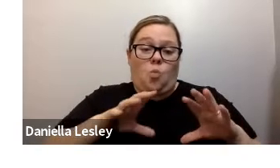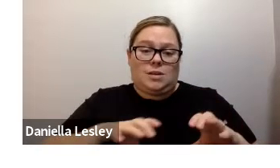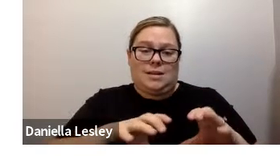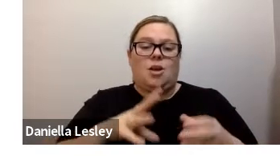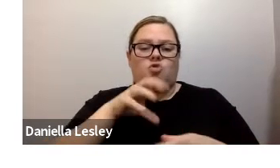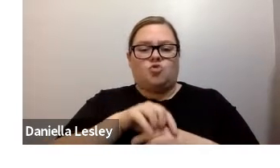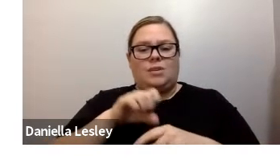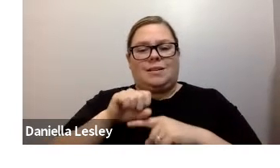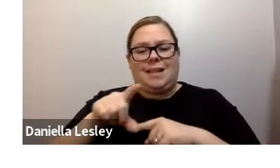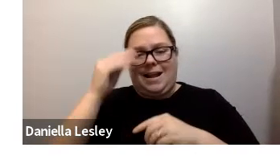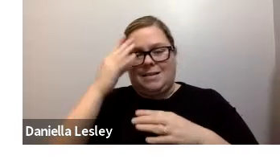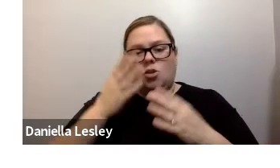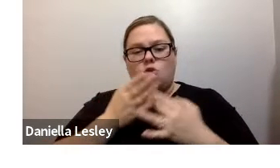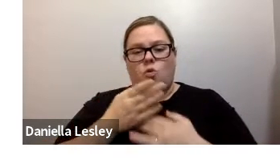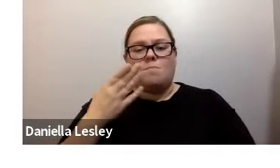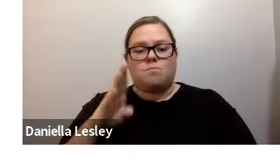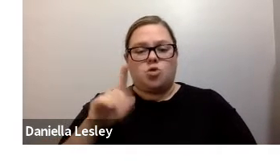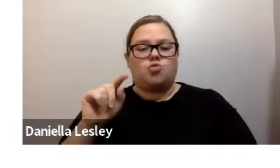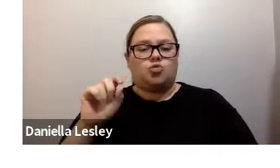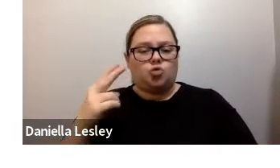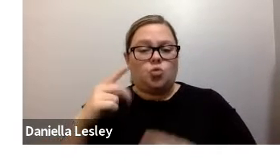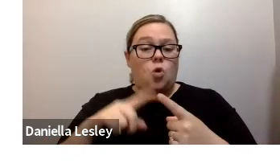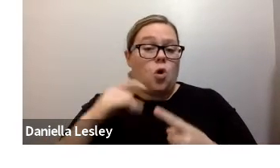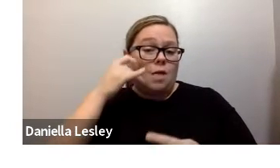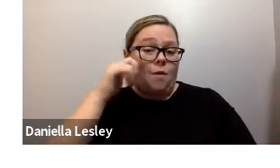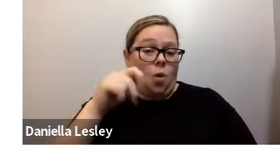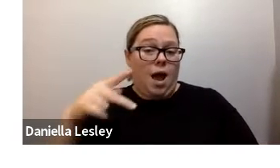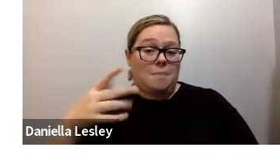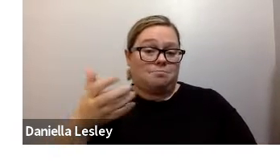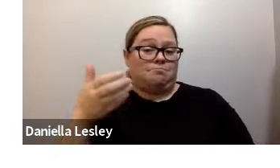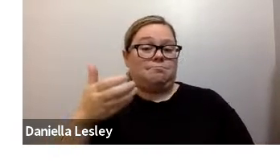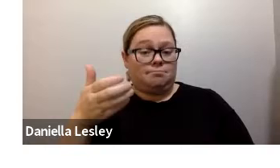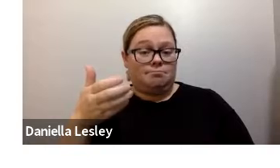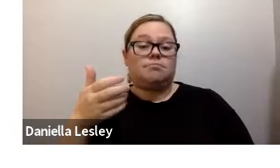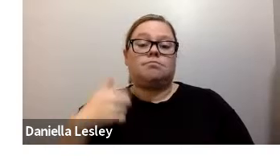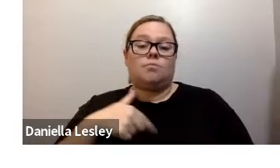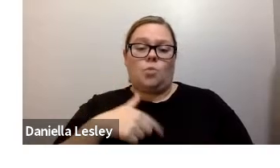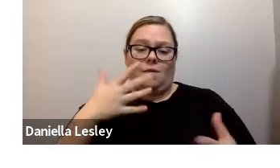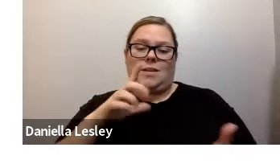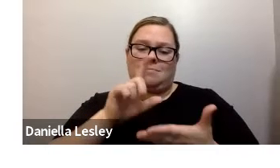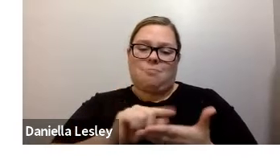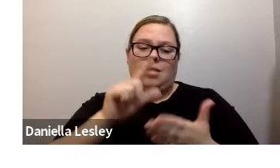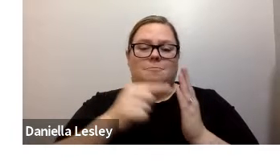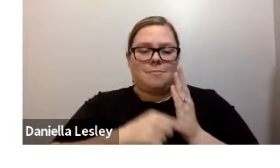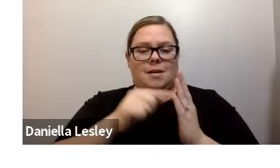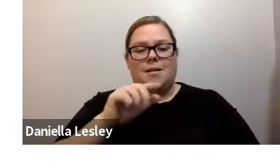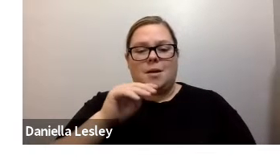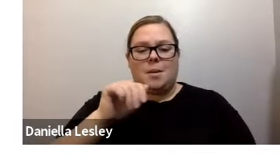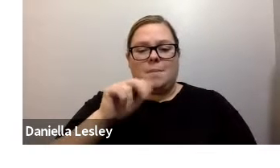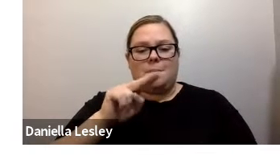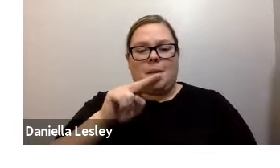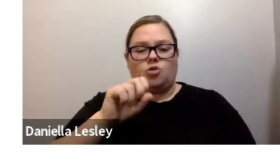sending information via Bluetooth to a phone app. We published a manuscript in assistive technology around